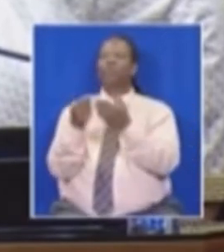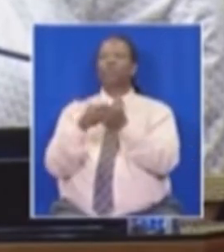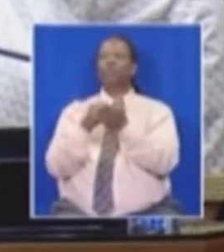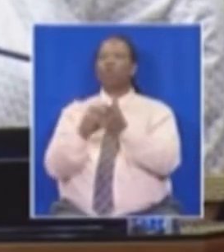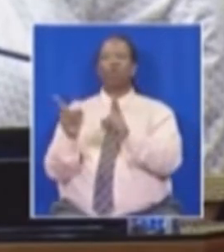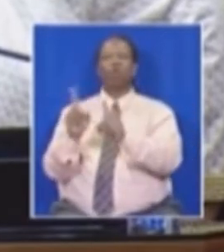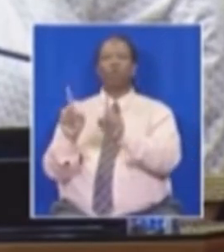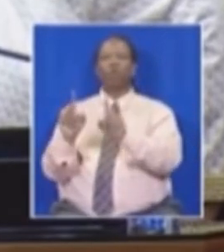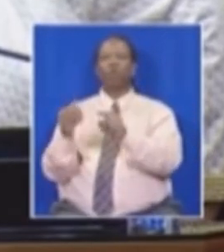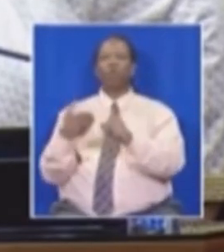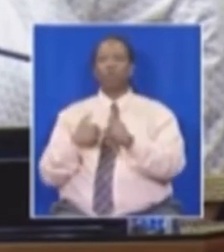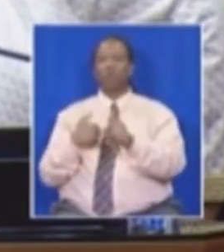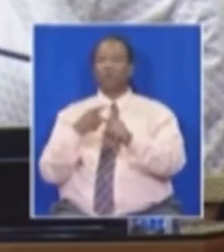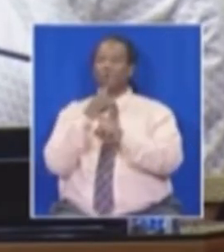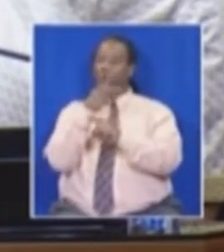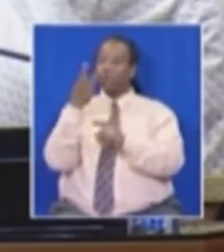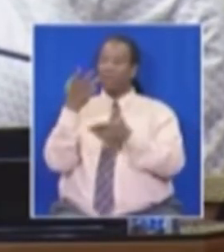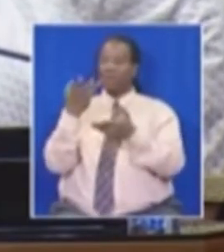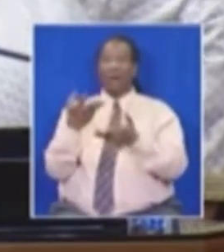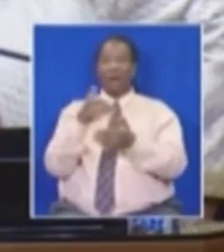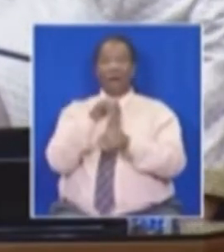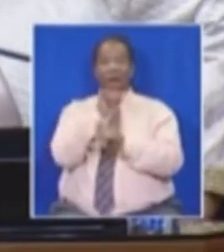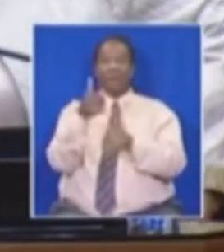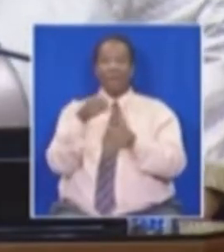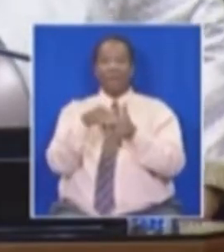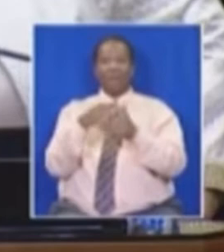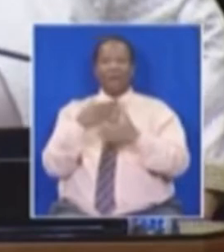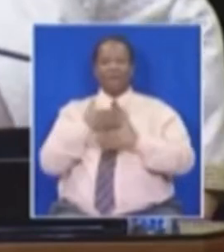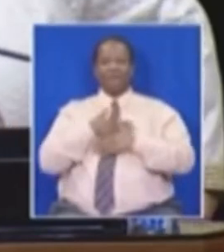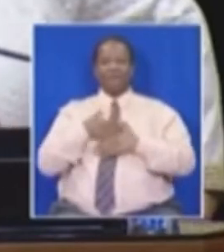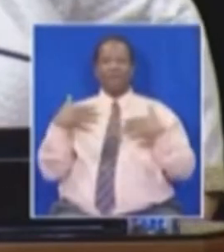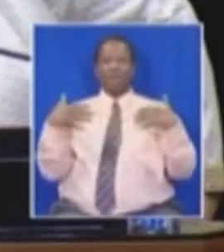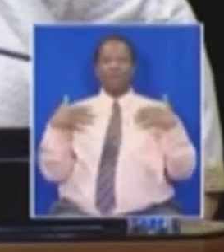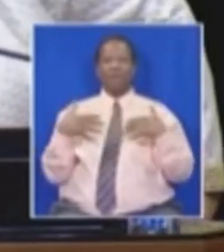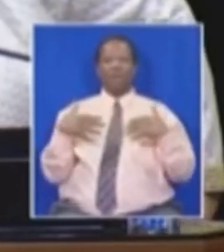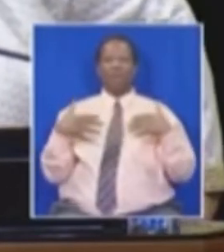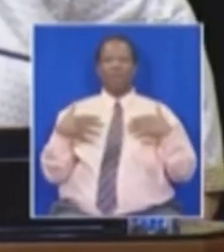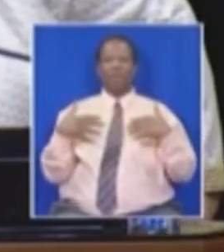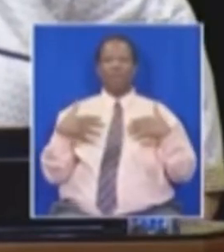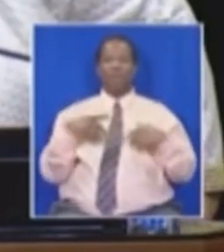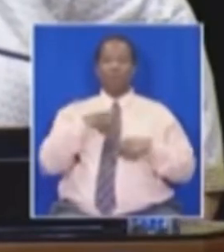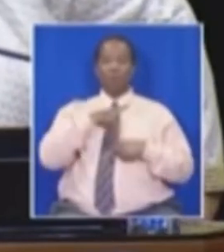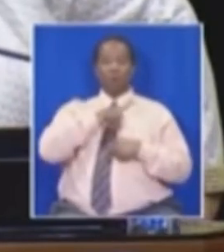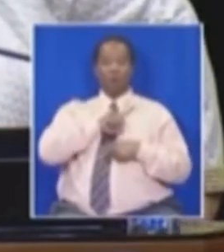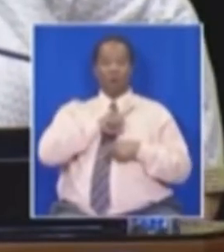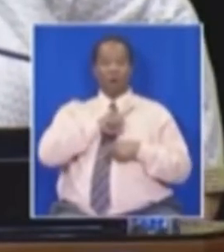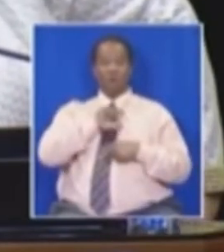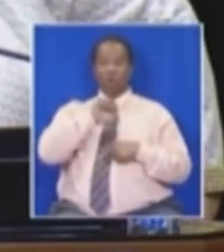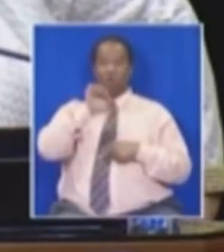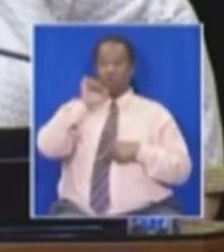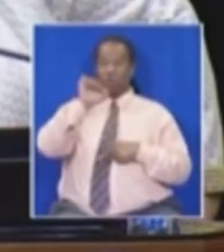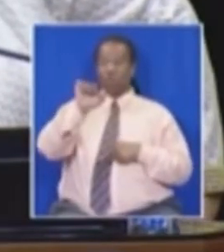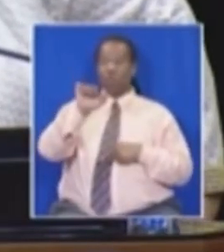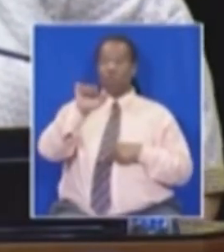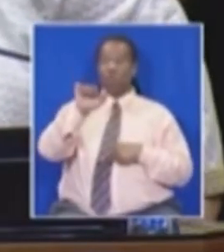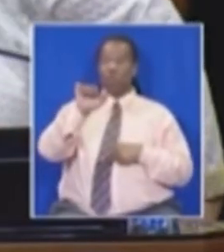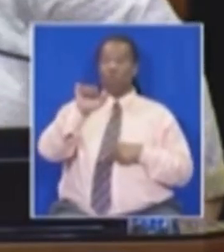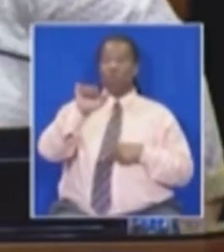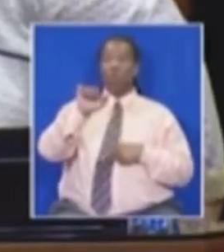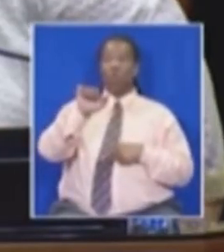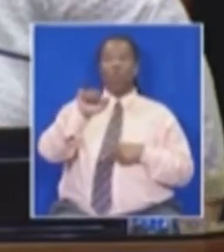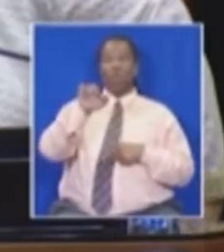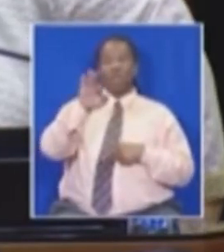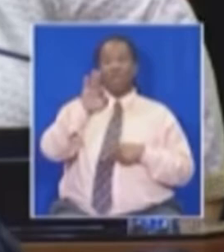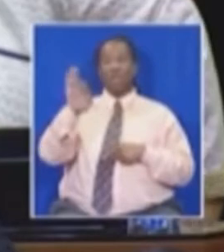members feel threatened because you have a campaign to come and disrupt